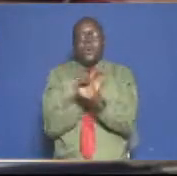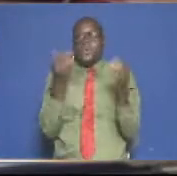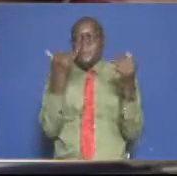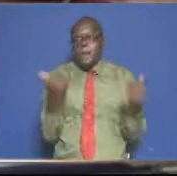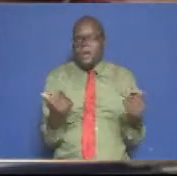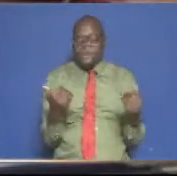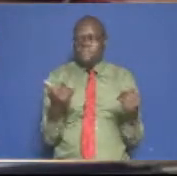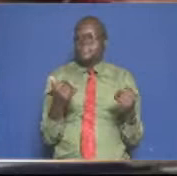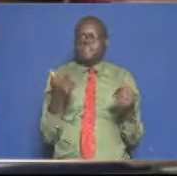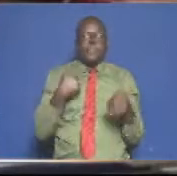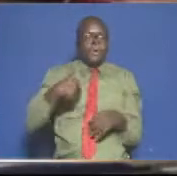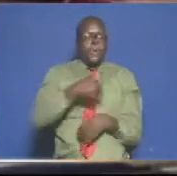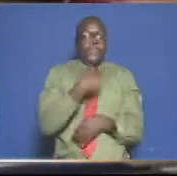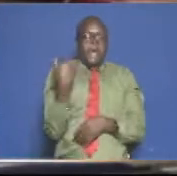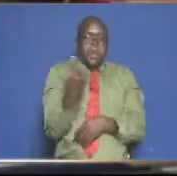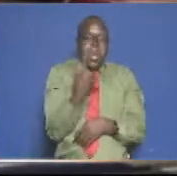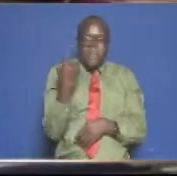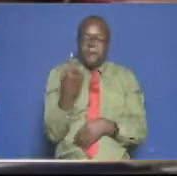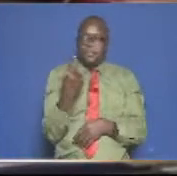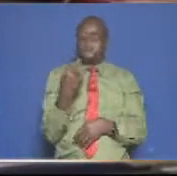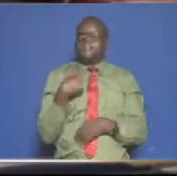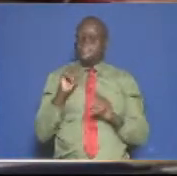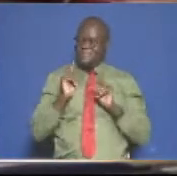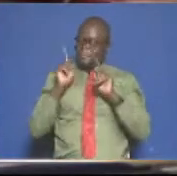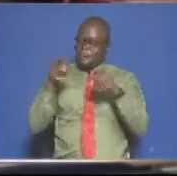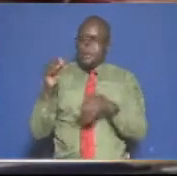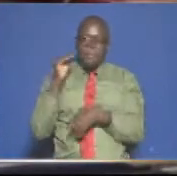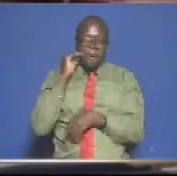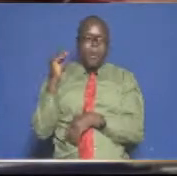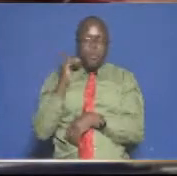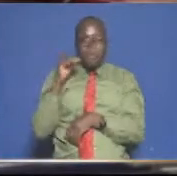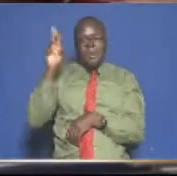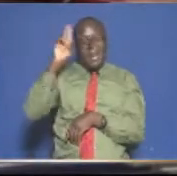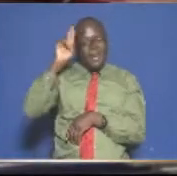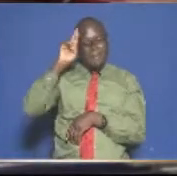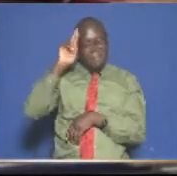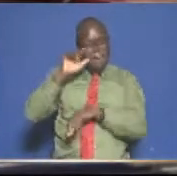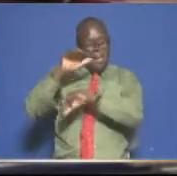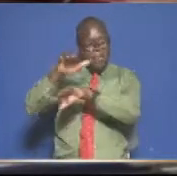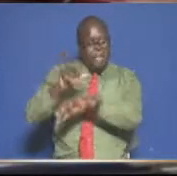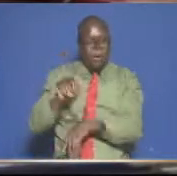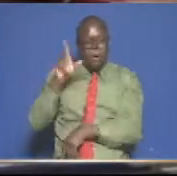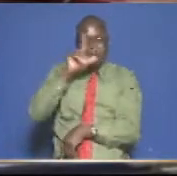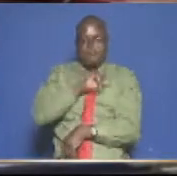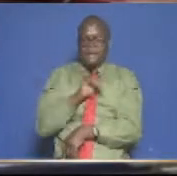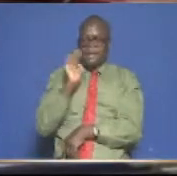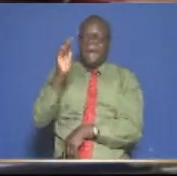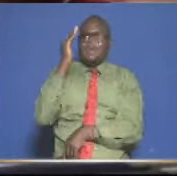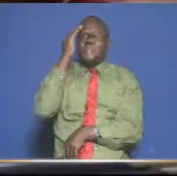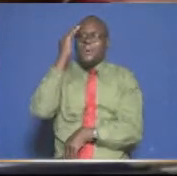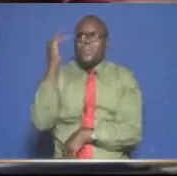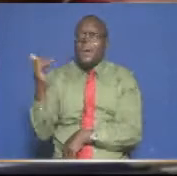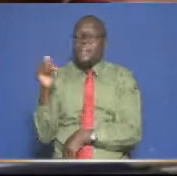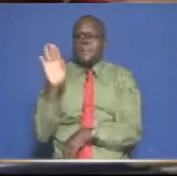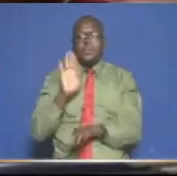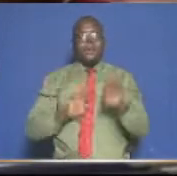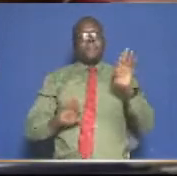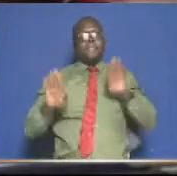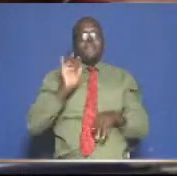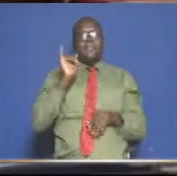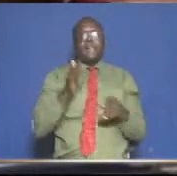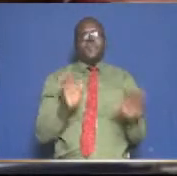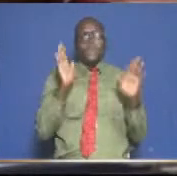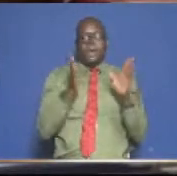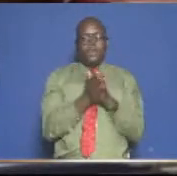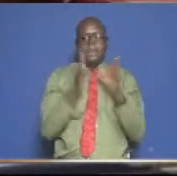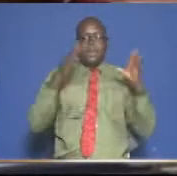therefore very lonely, and we could get, and we went to his constituency, and I remember him being summoned and asked why he was behaving in that manner with the